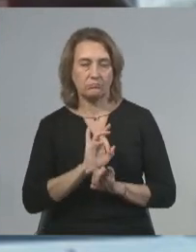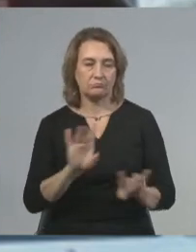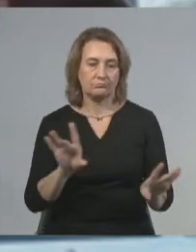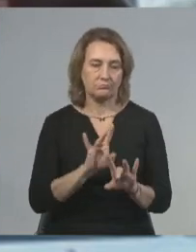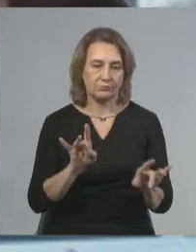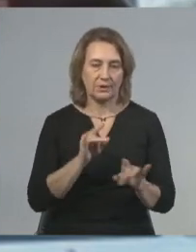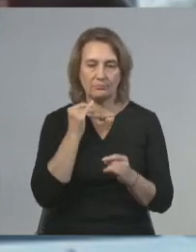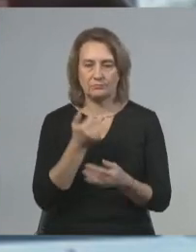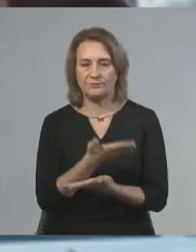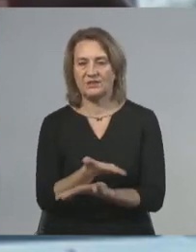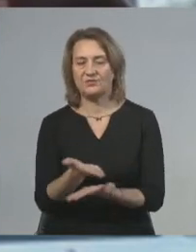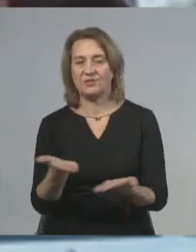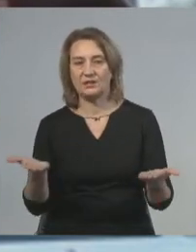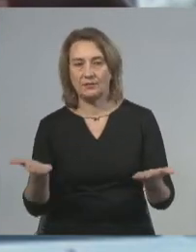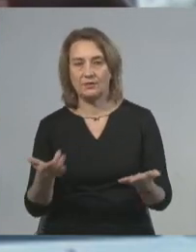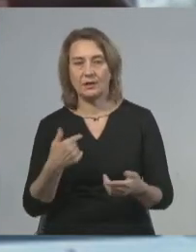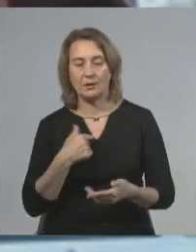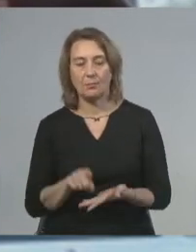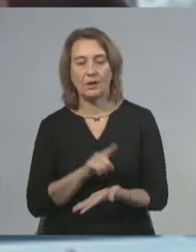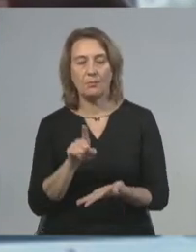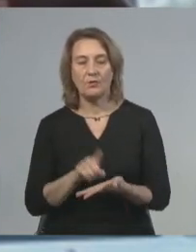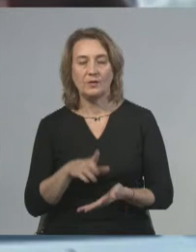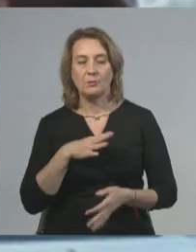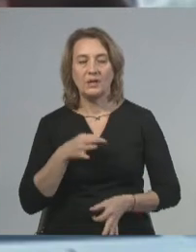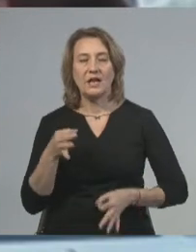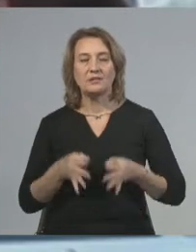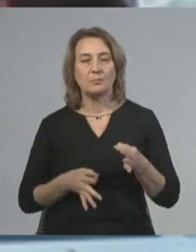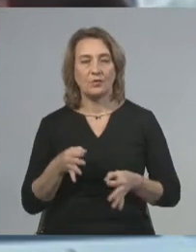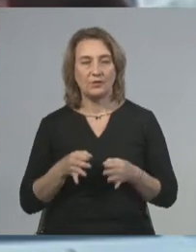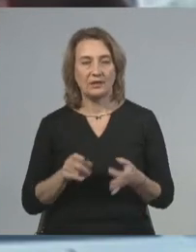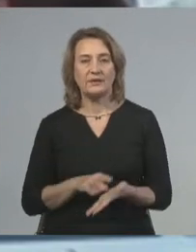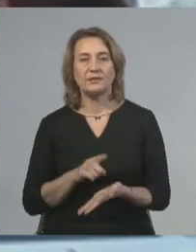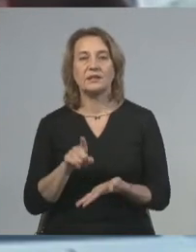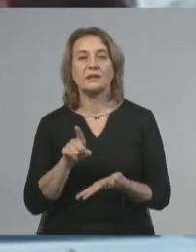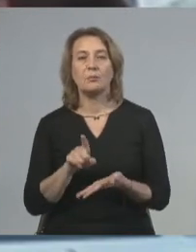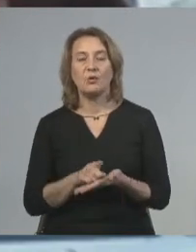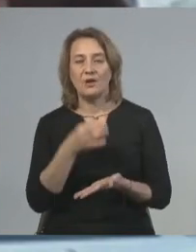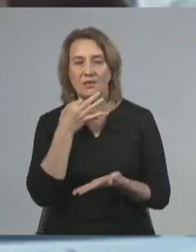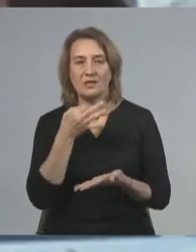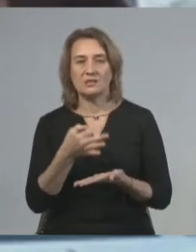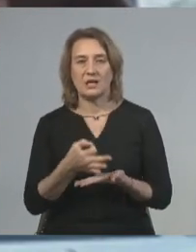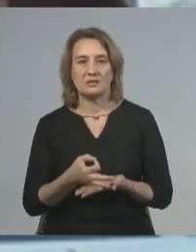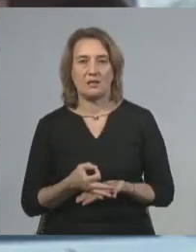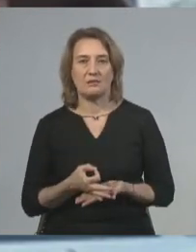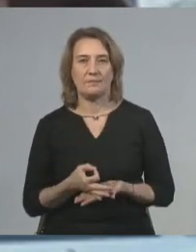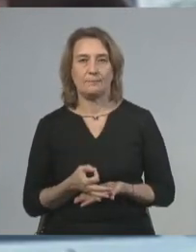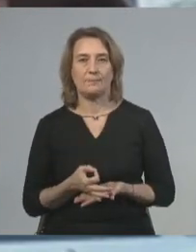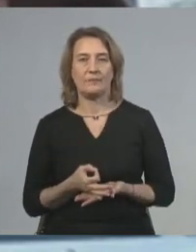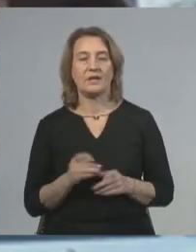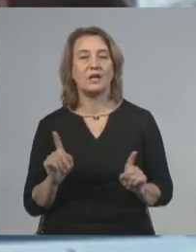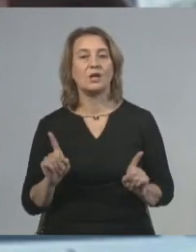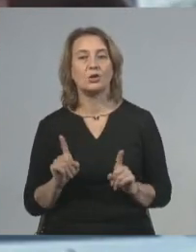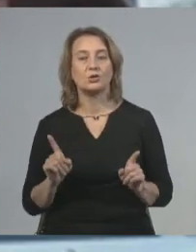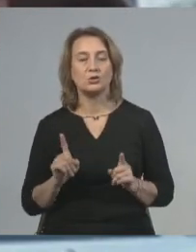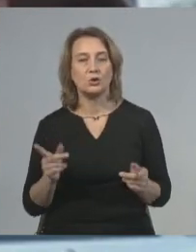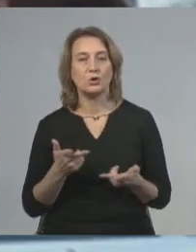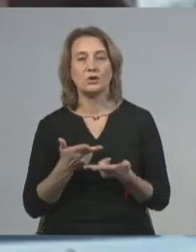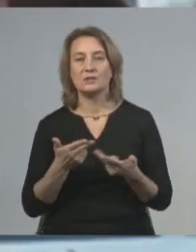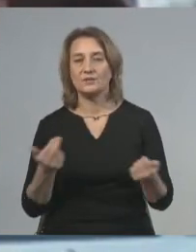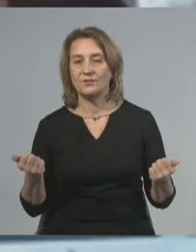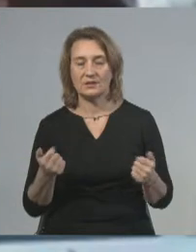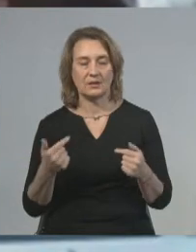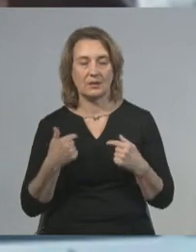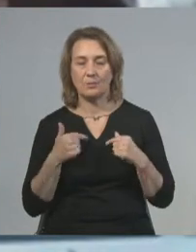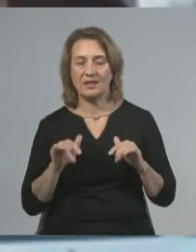say that it is not always that it is not always that we do things uh by the book and uh sometimes there is a lot of